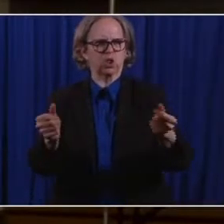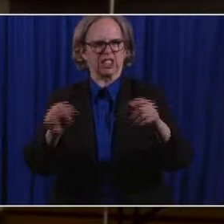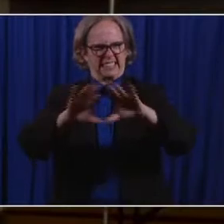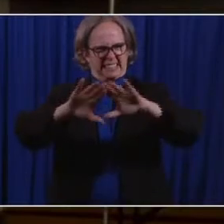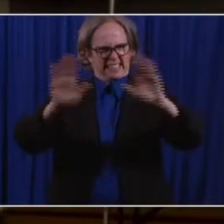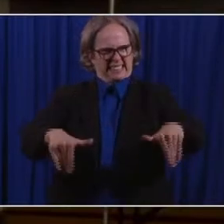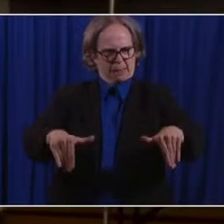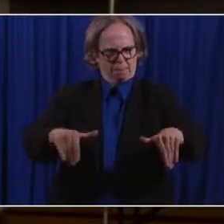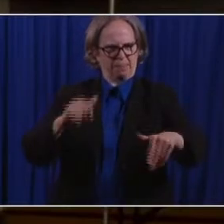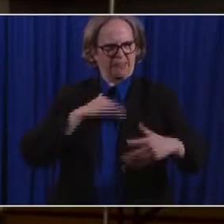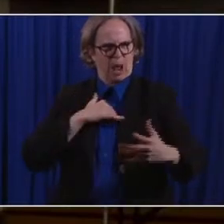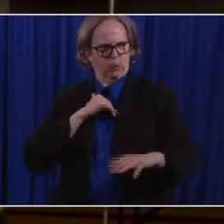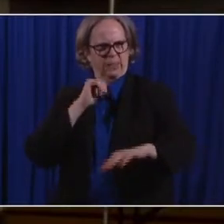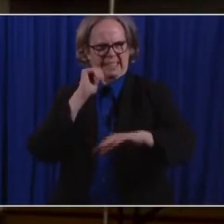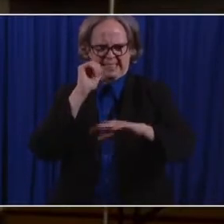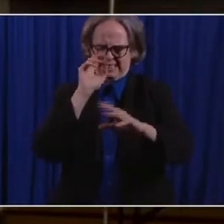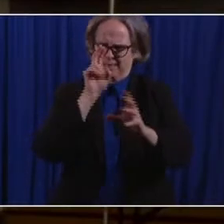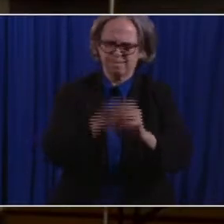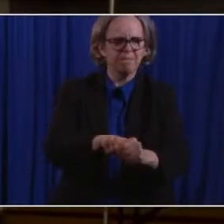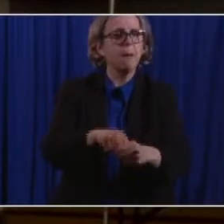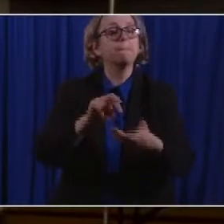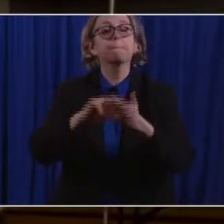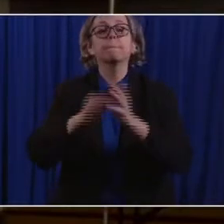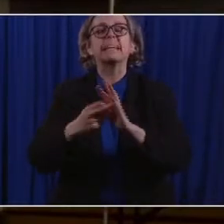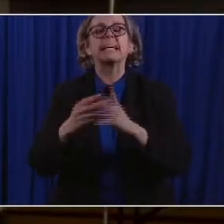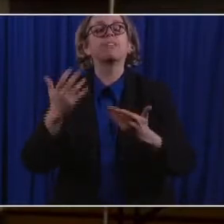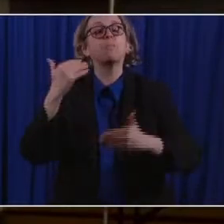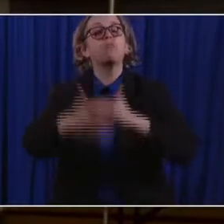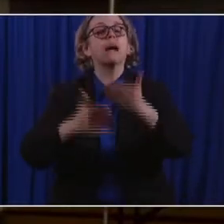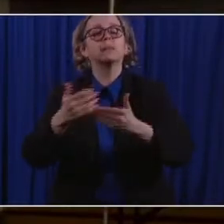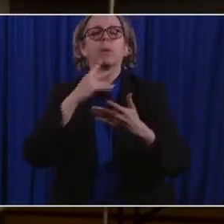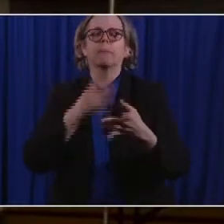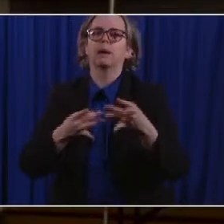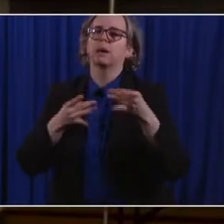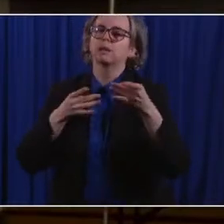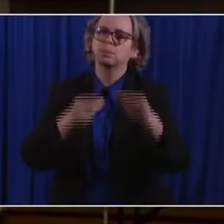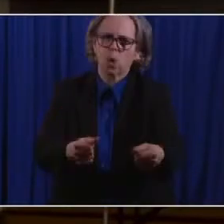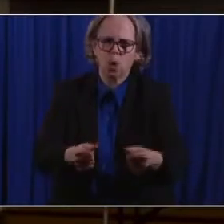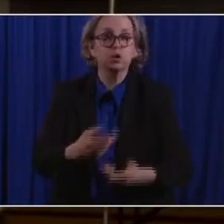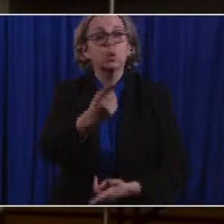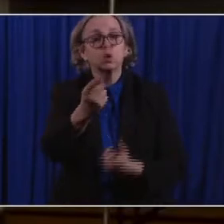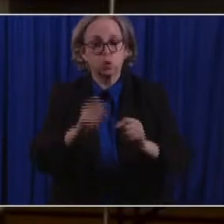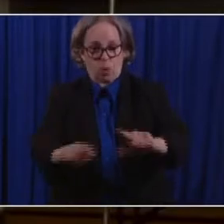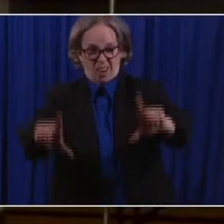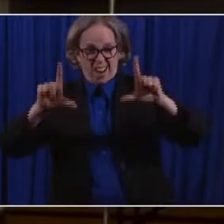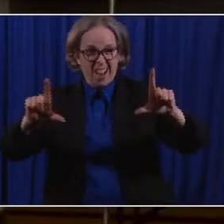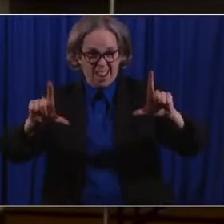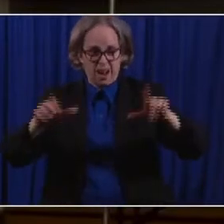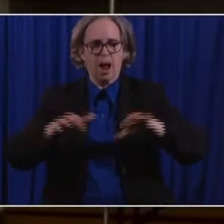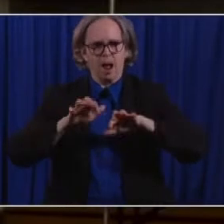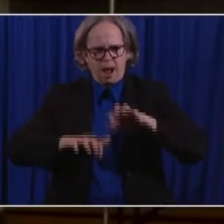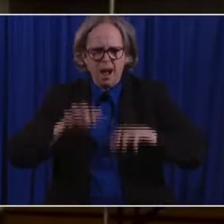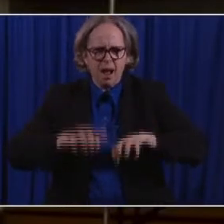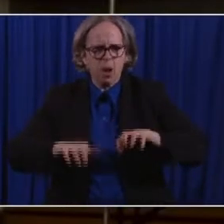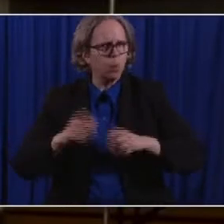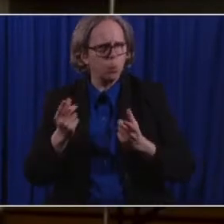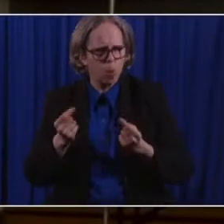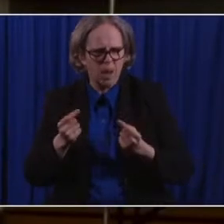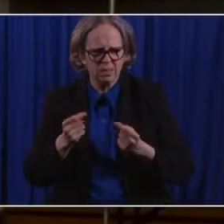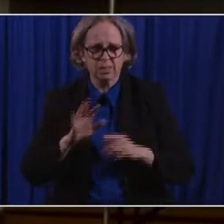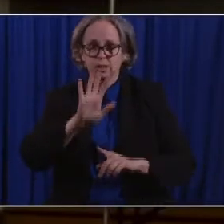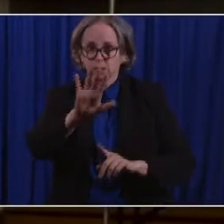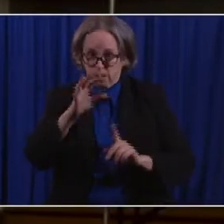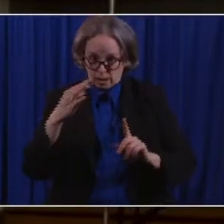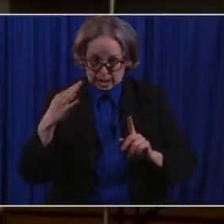process. Individuals will be able to determine eligibility, schedule an appointment, and then register all